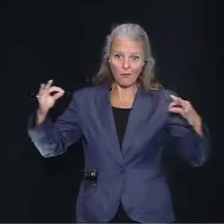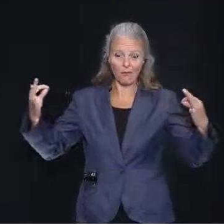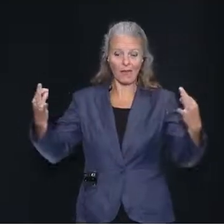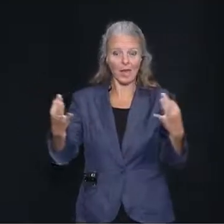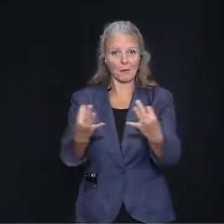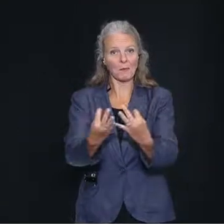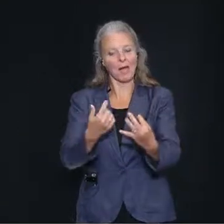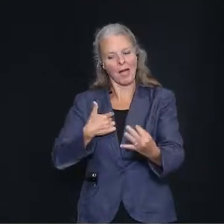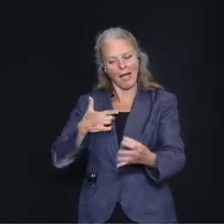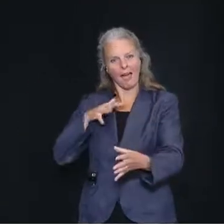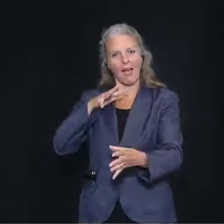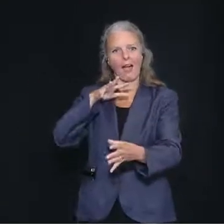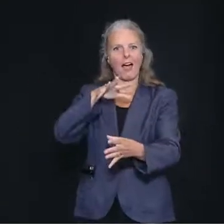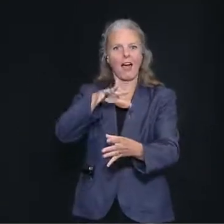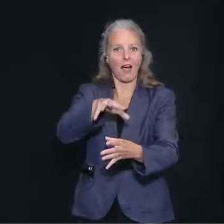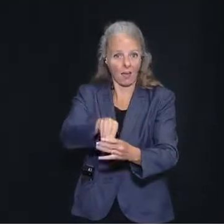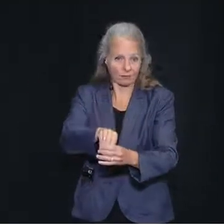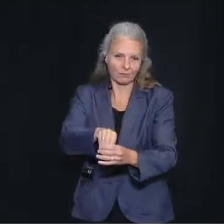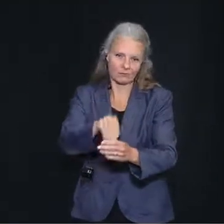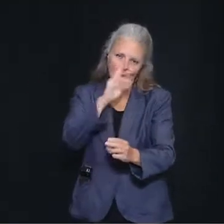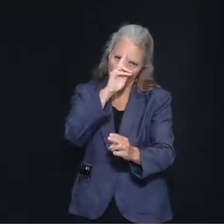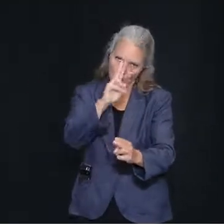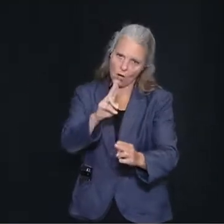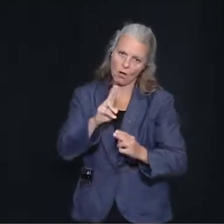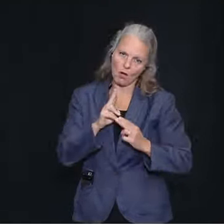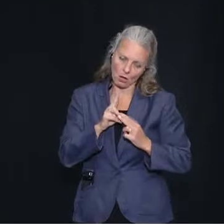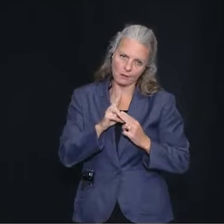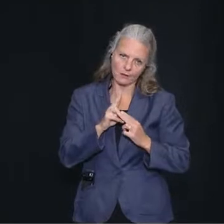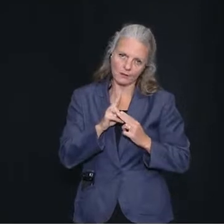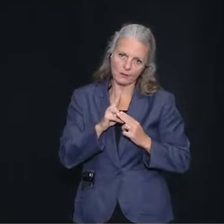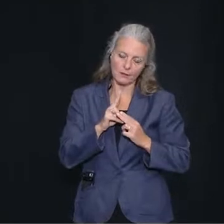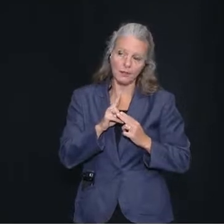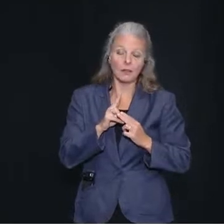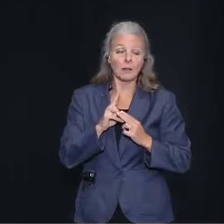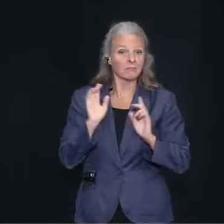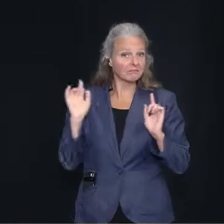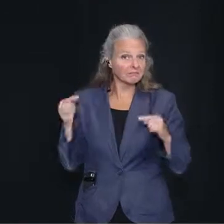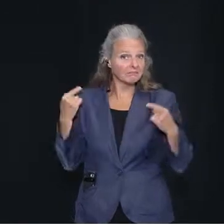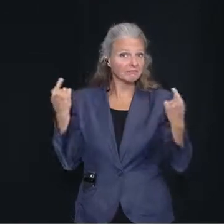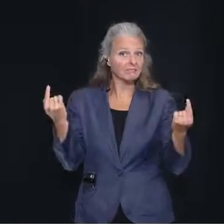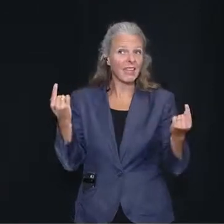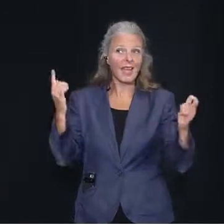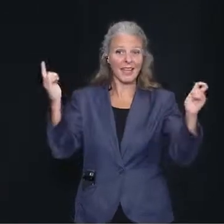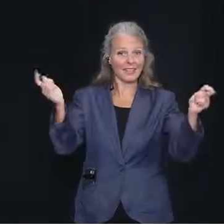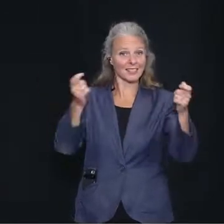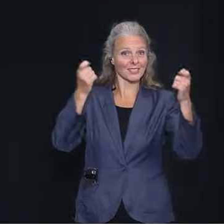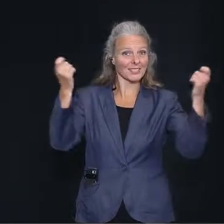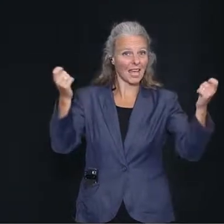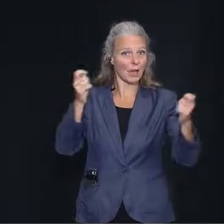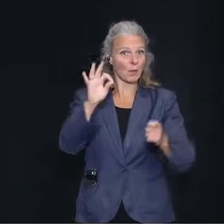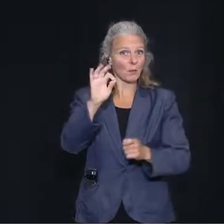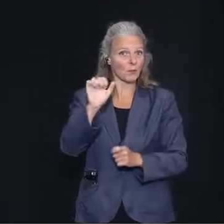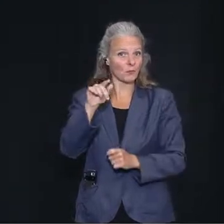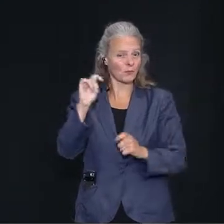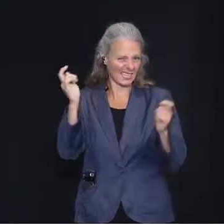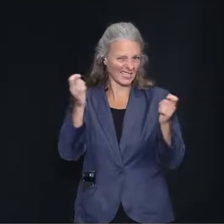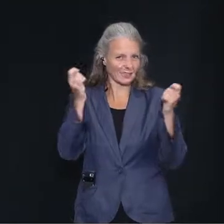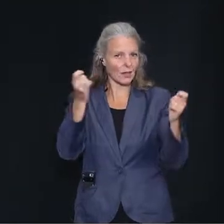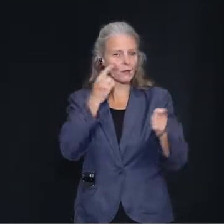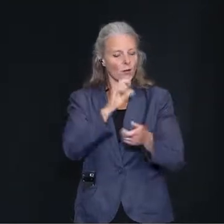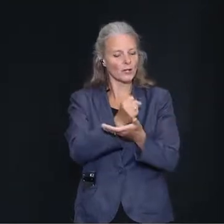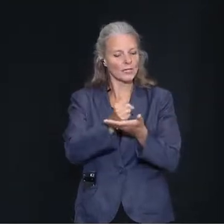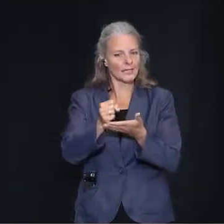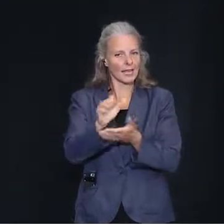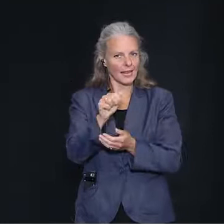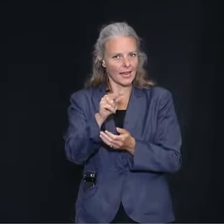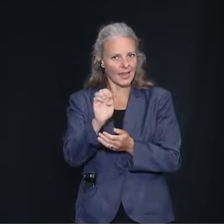of your family, and for this I am honored. The memory of our celebration of the Feast of St. Anne with